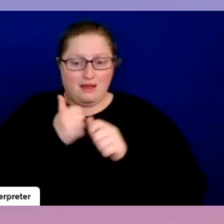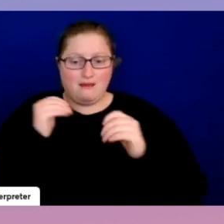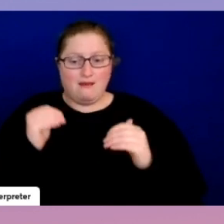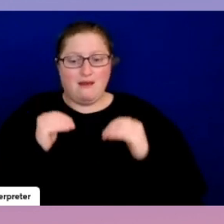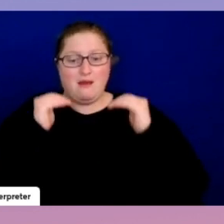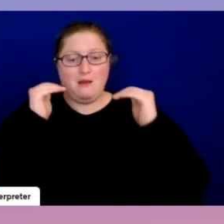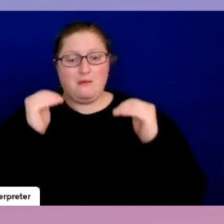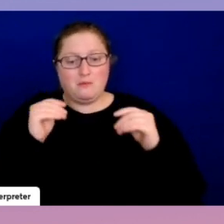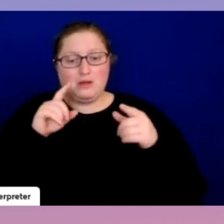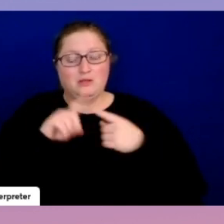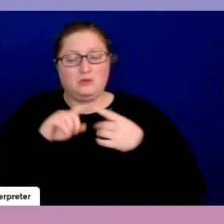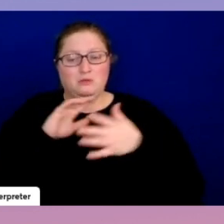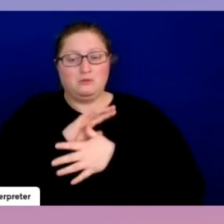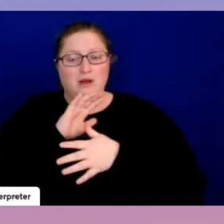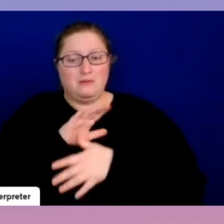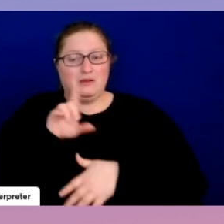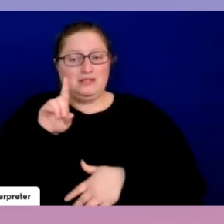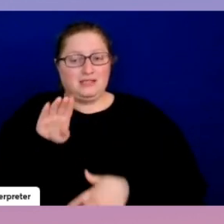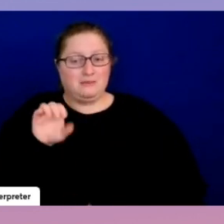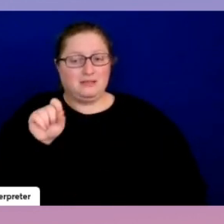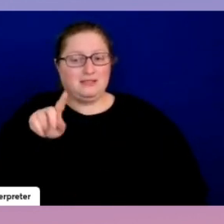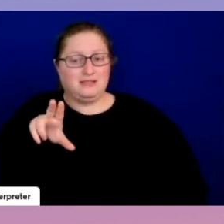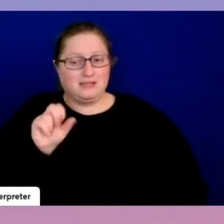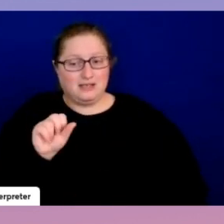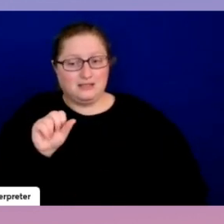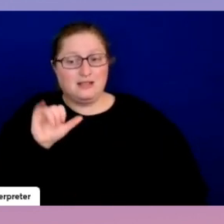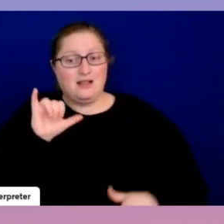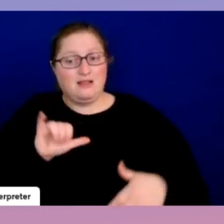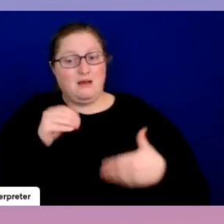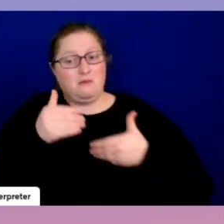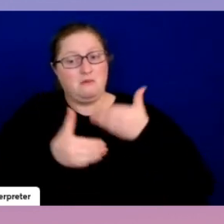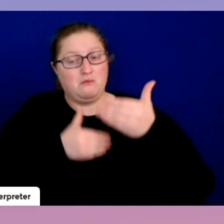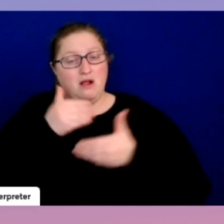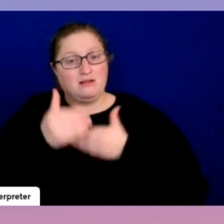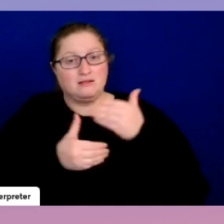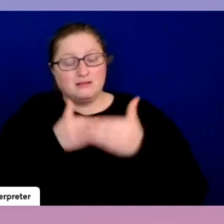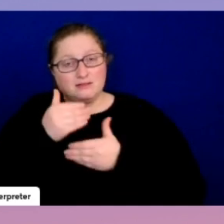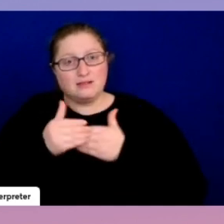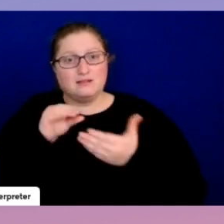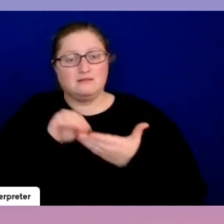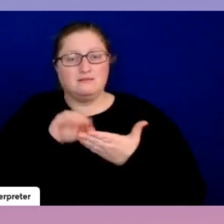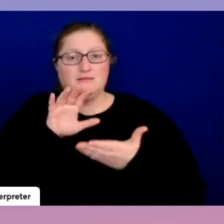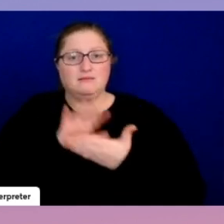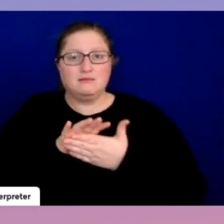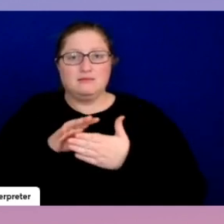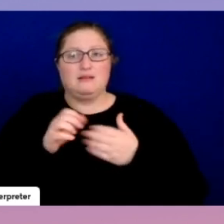database instance status. This process is documented in several places